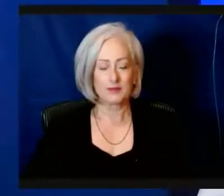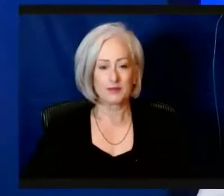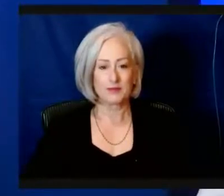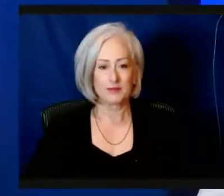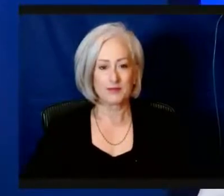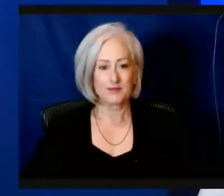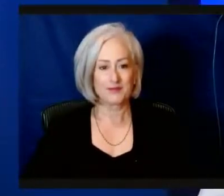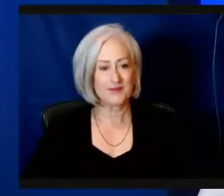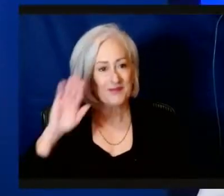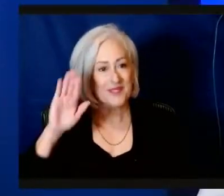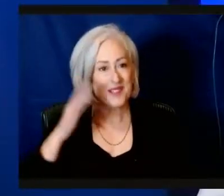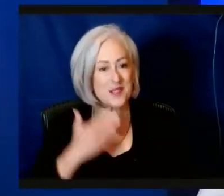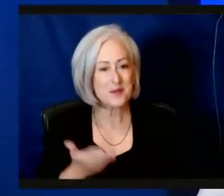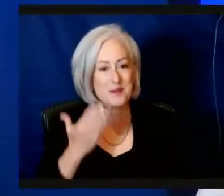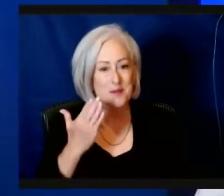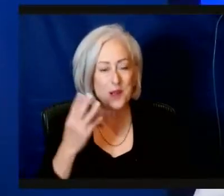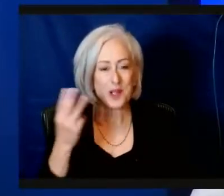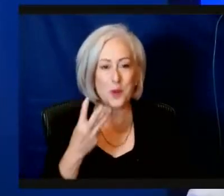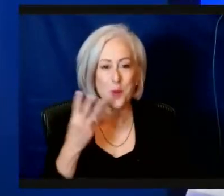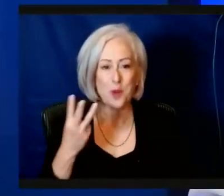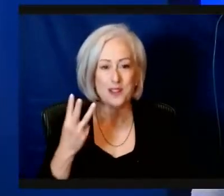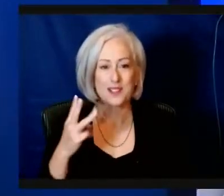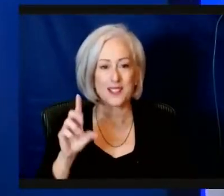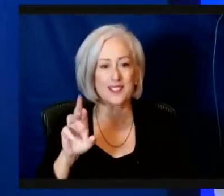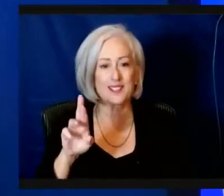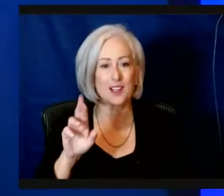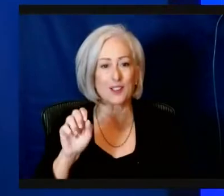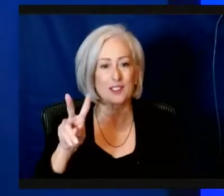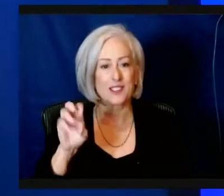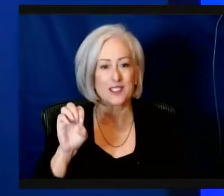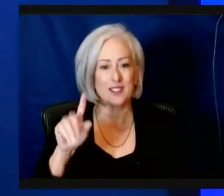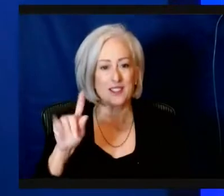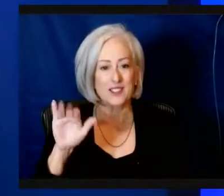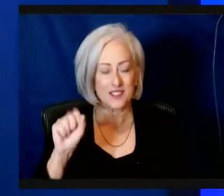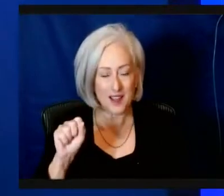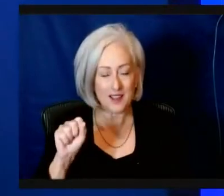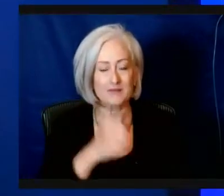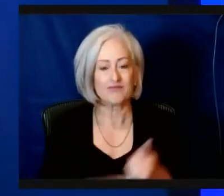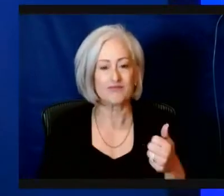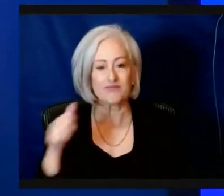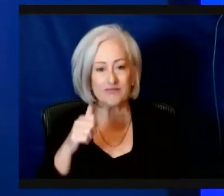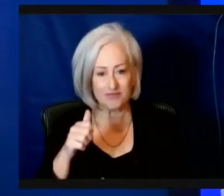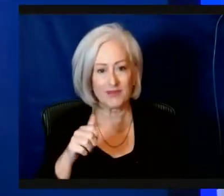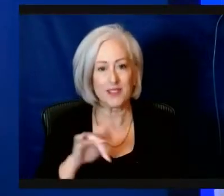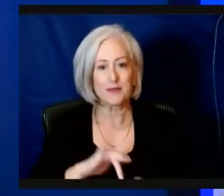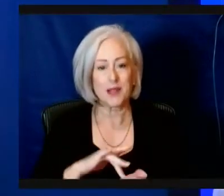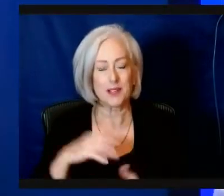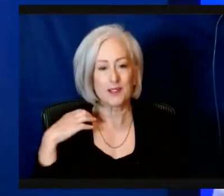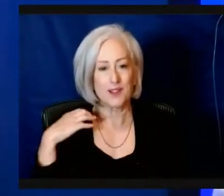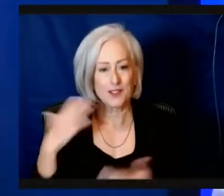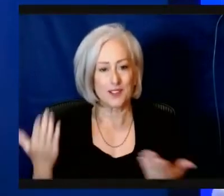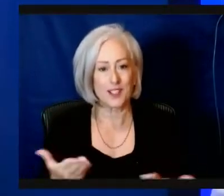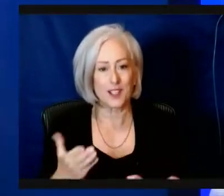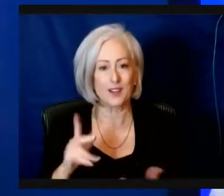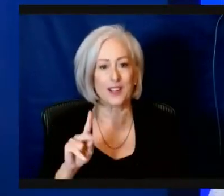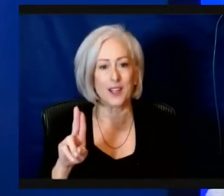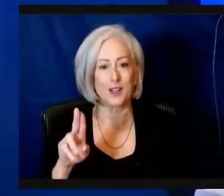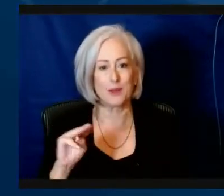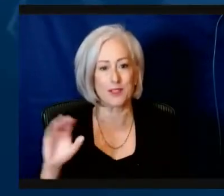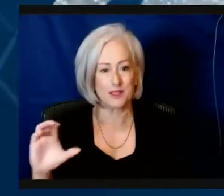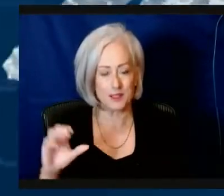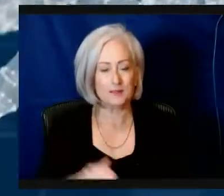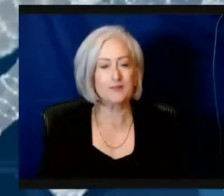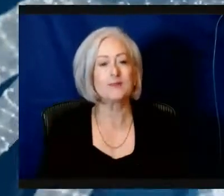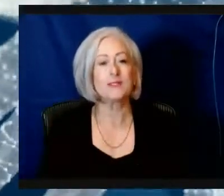Hey, good morning. It's Wednesday, and I'm Dr. Steve Stites, Chief Medical Officer at the University of Kansas Health System, and this is Show Me the